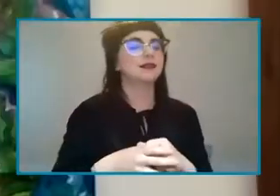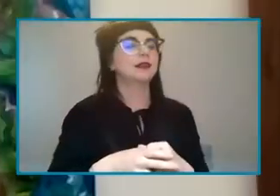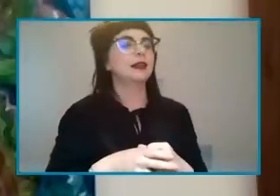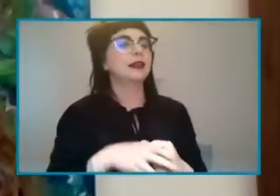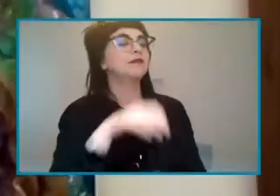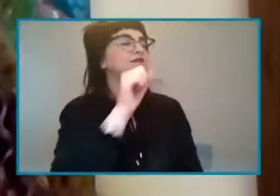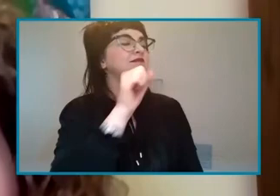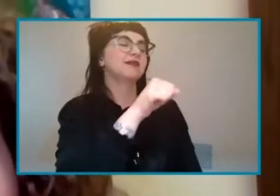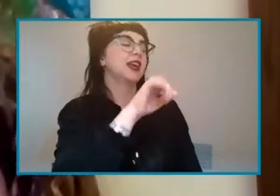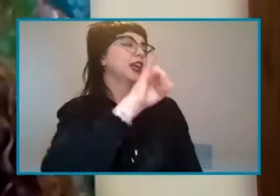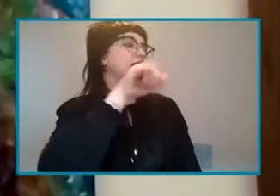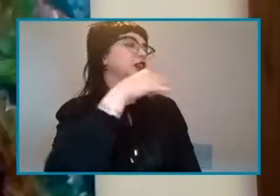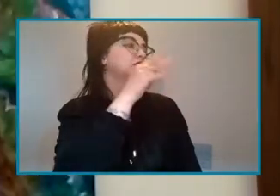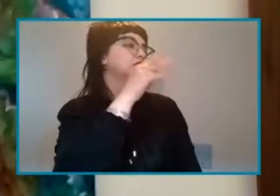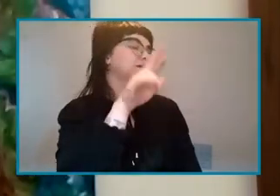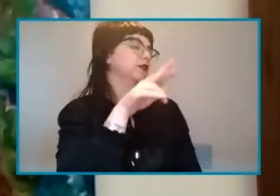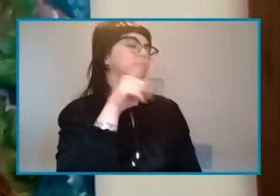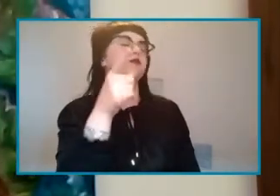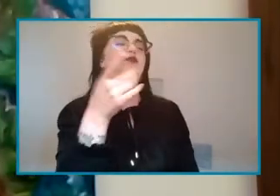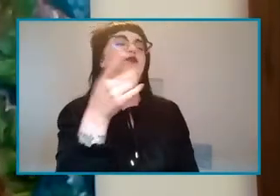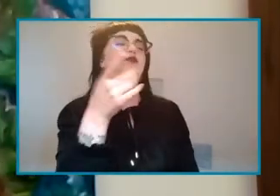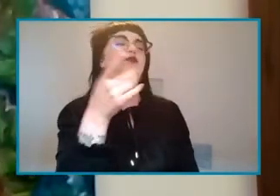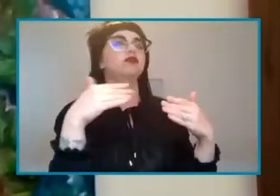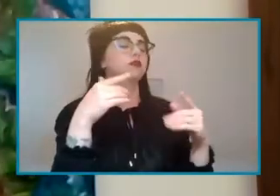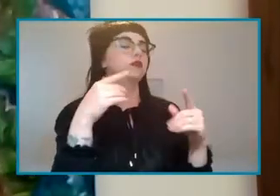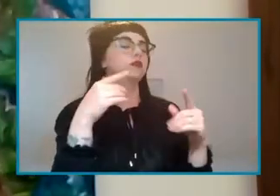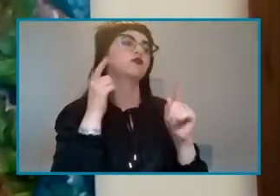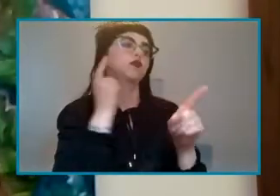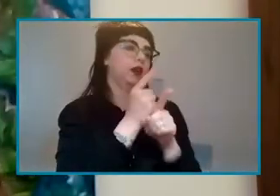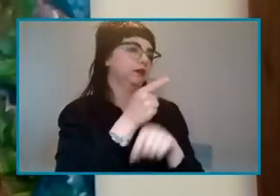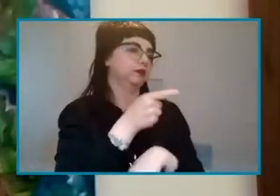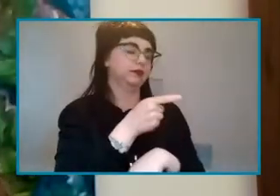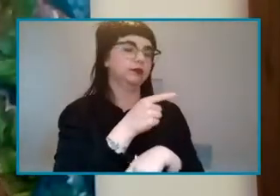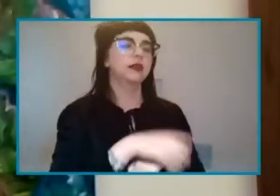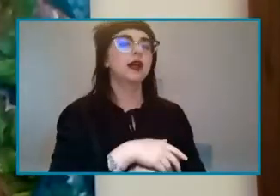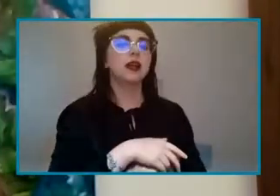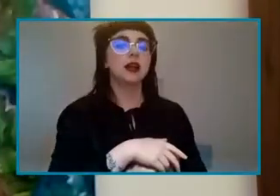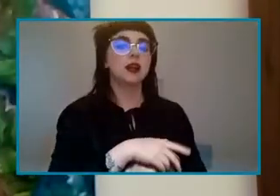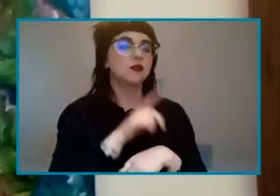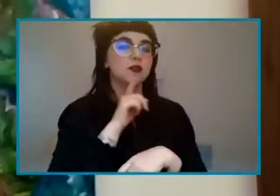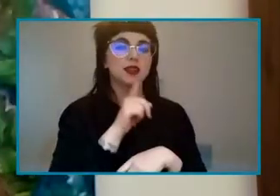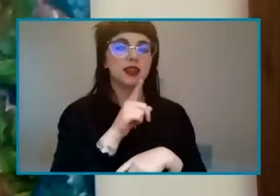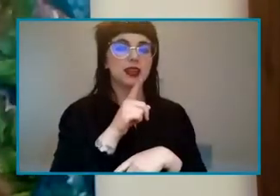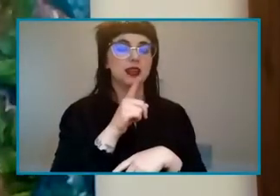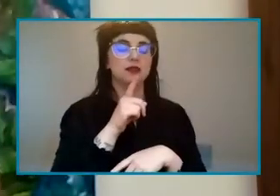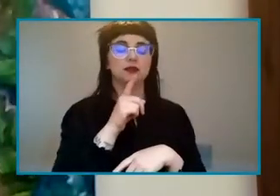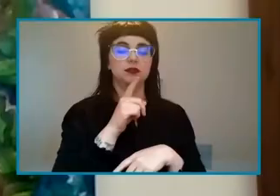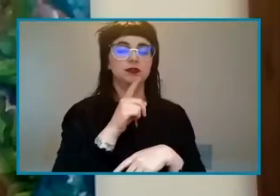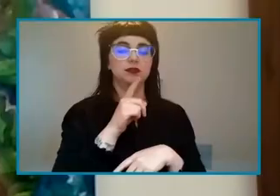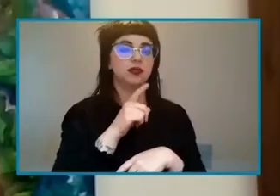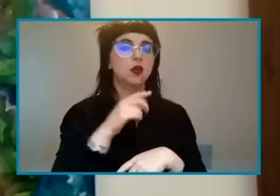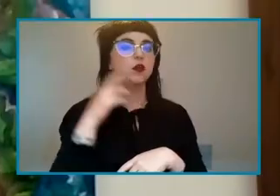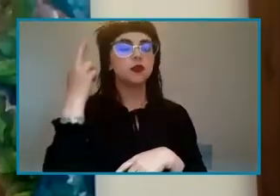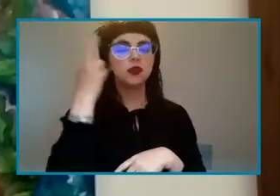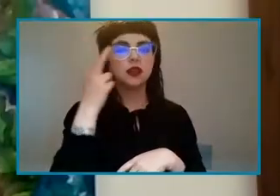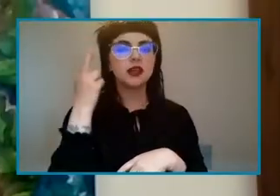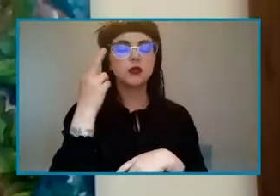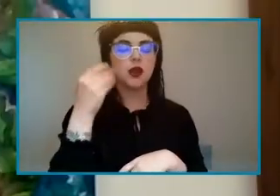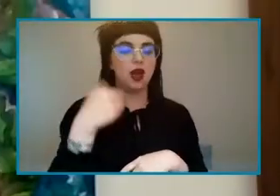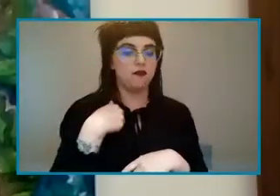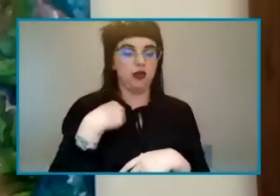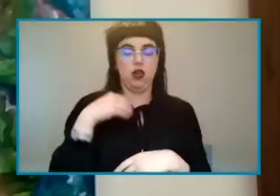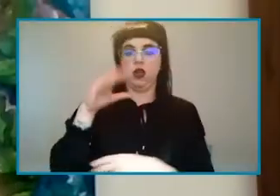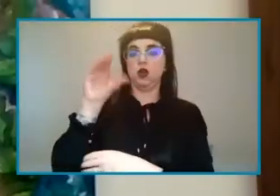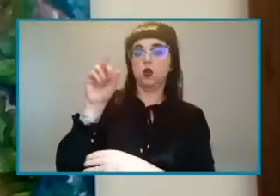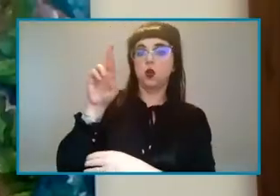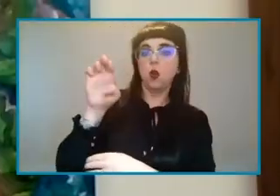it right on the nail of the head for us. It's really just, we realized, right, that there's these core principles that are